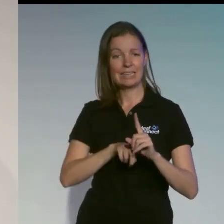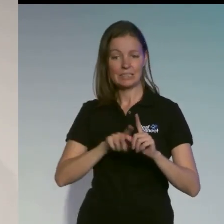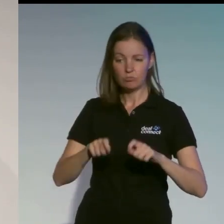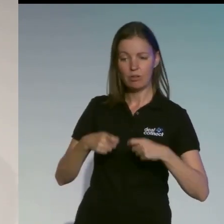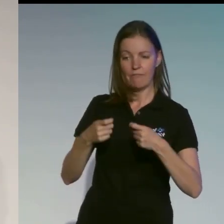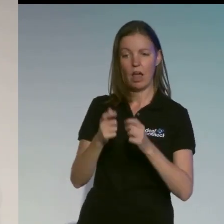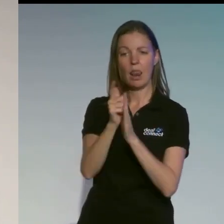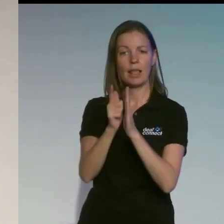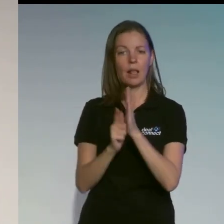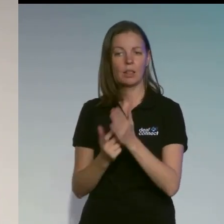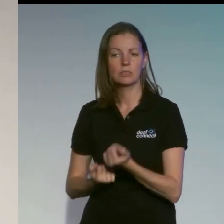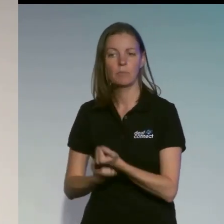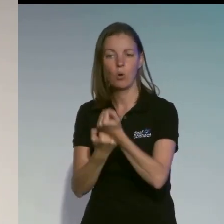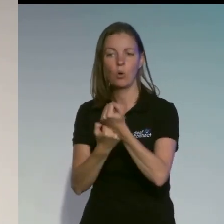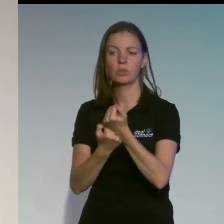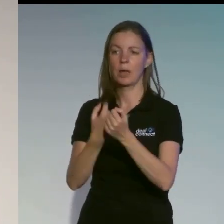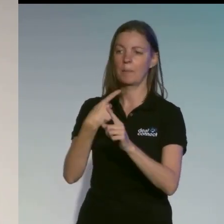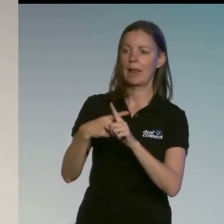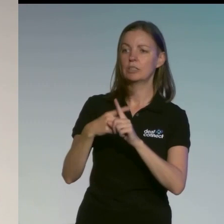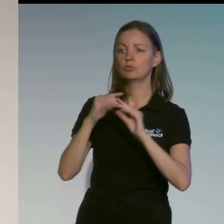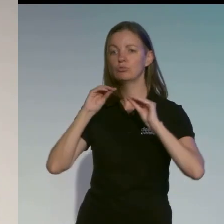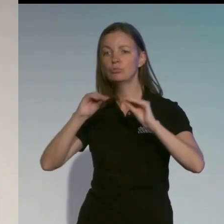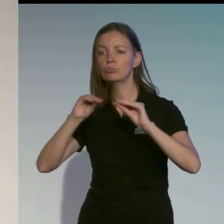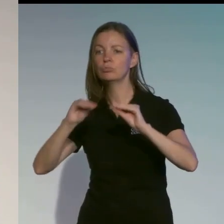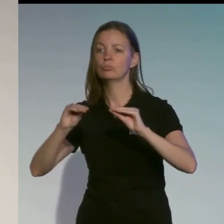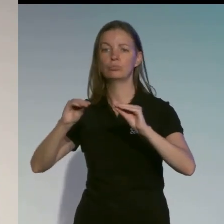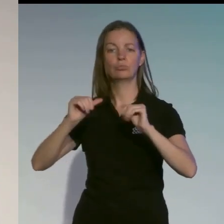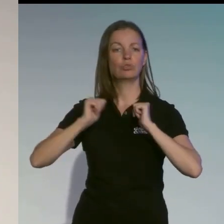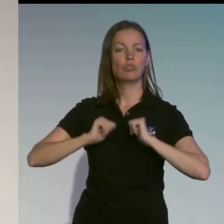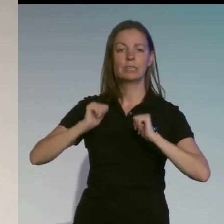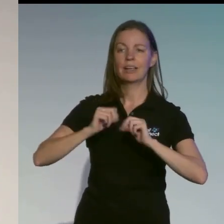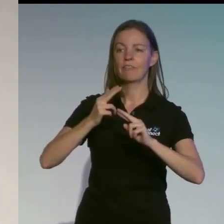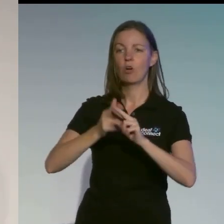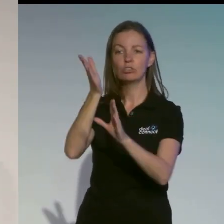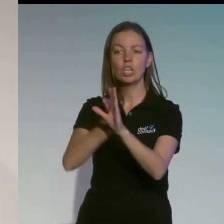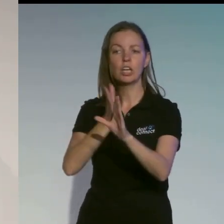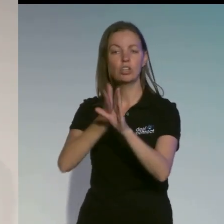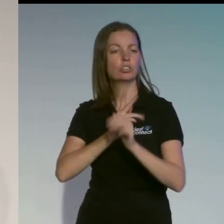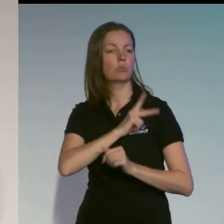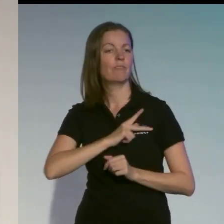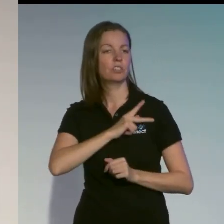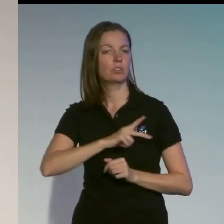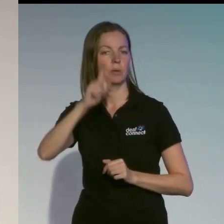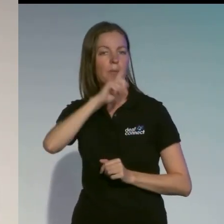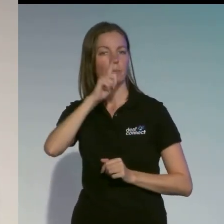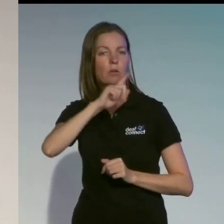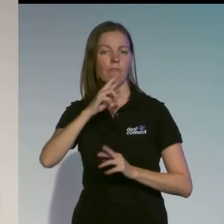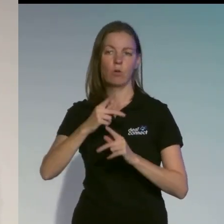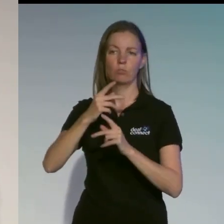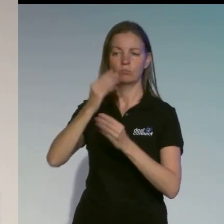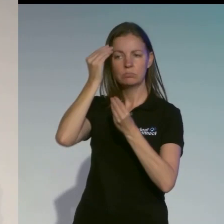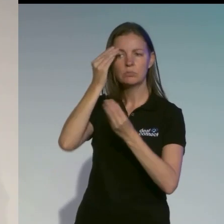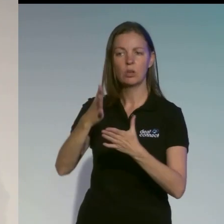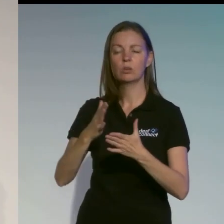support and also organize training to the psychologic and psychiatric professionals, and also would